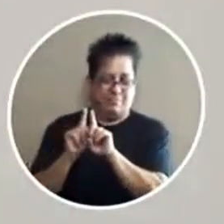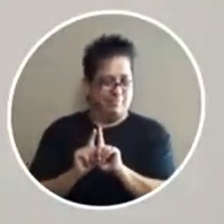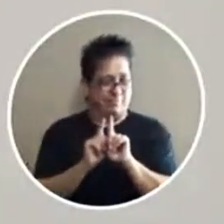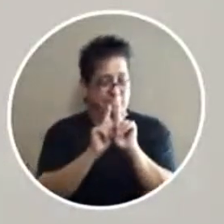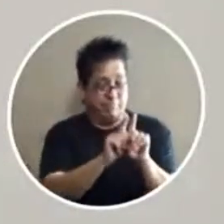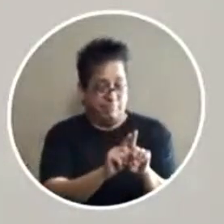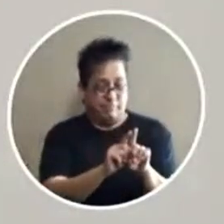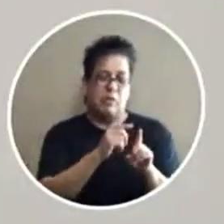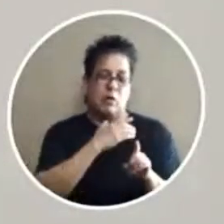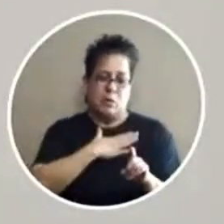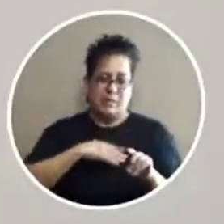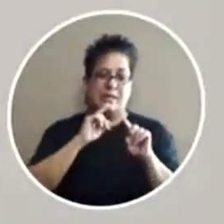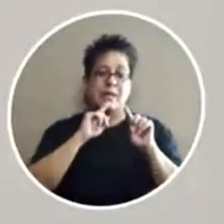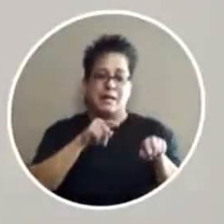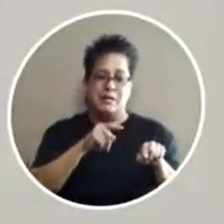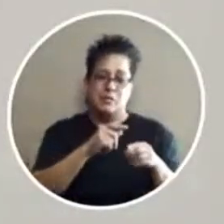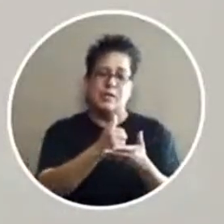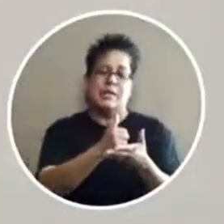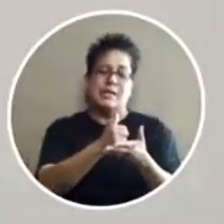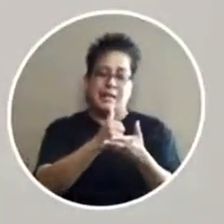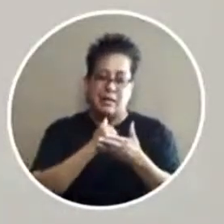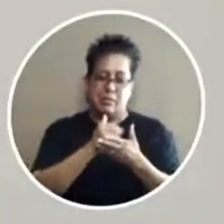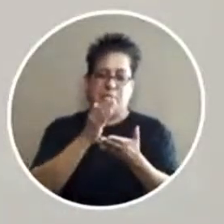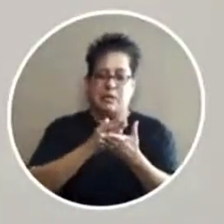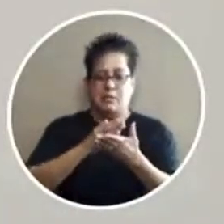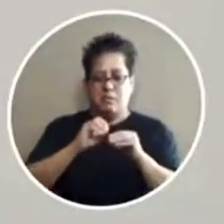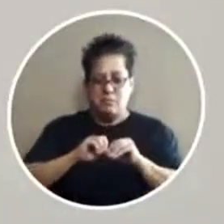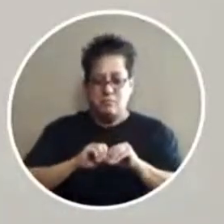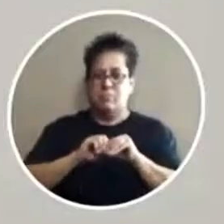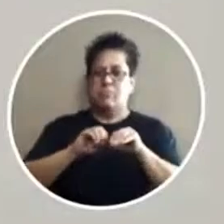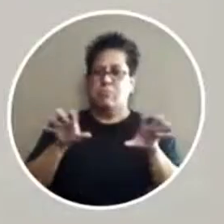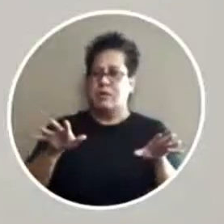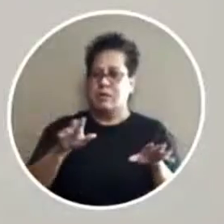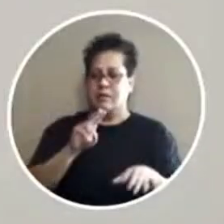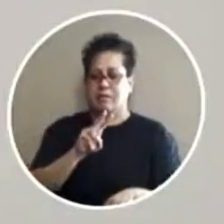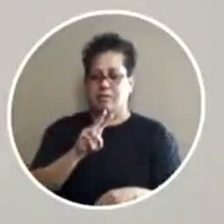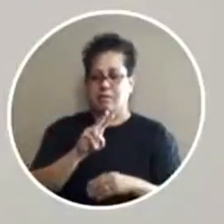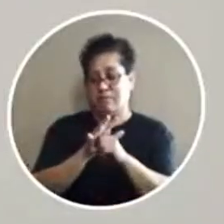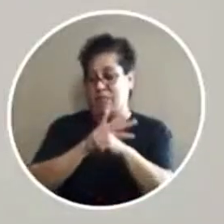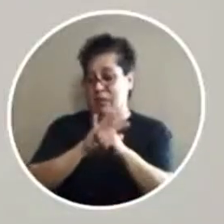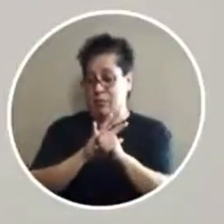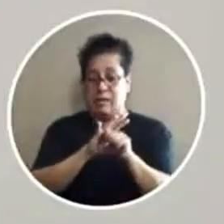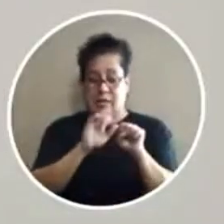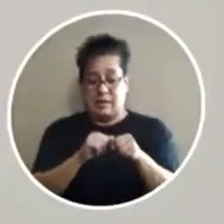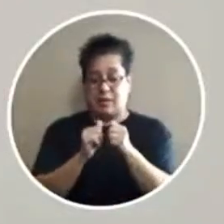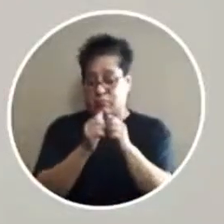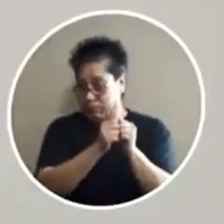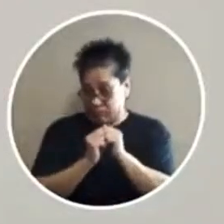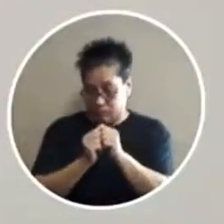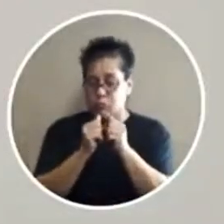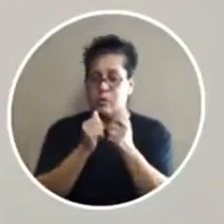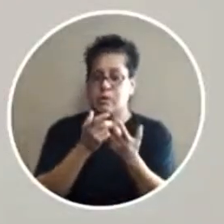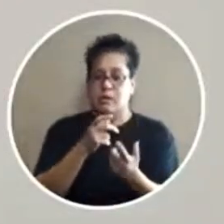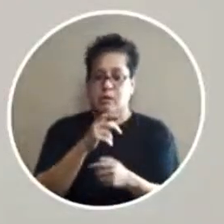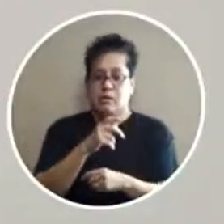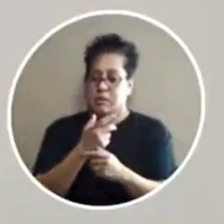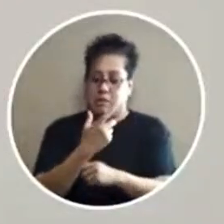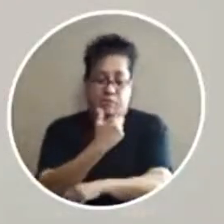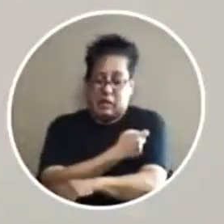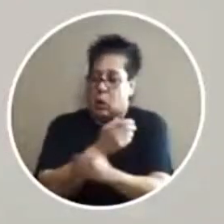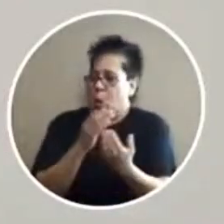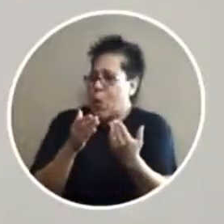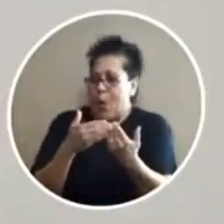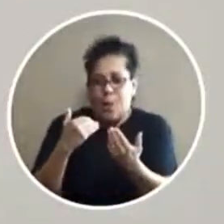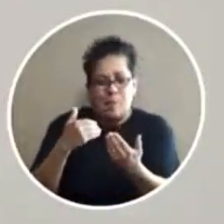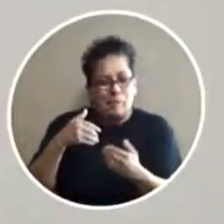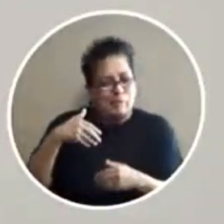So please answer and help us stop the spread of the virus. We can do it together. Vaccine is almost here, so